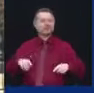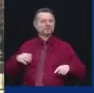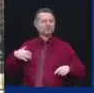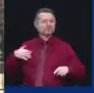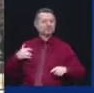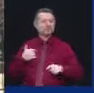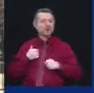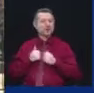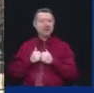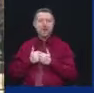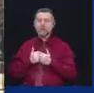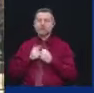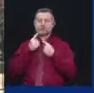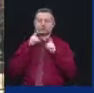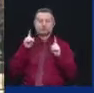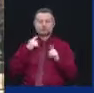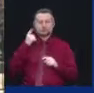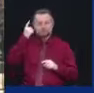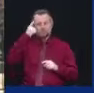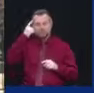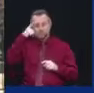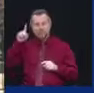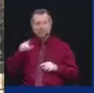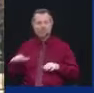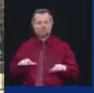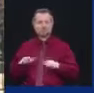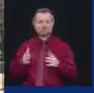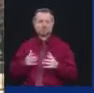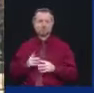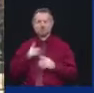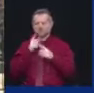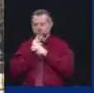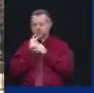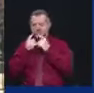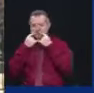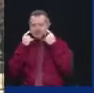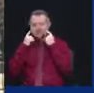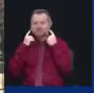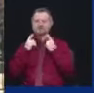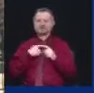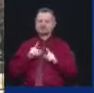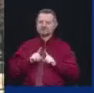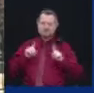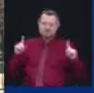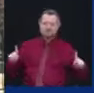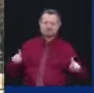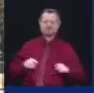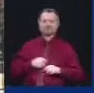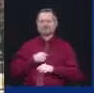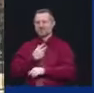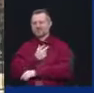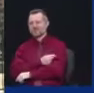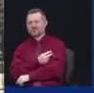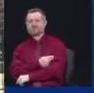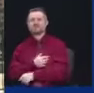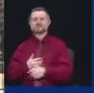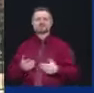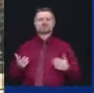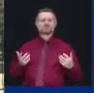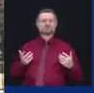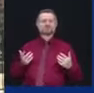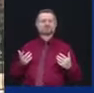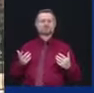doing smart things, and you're wearing a mask and we're social distancing and people are getting vaccines, and we have to address